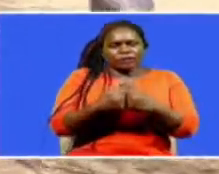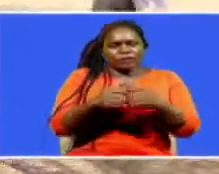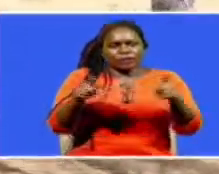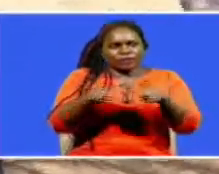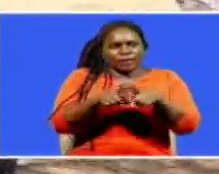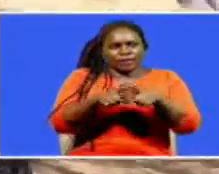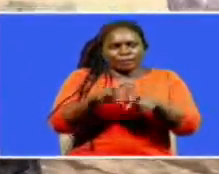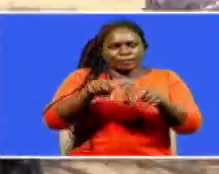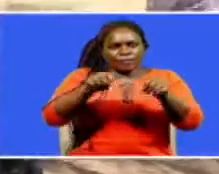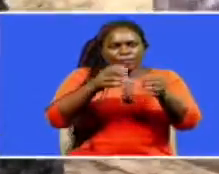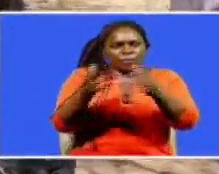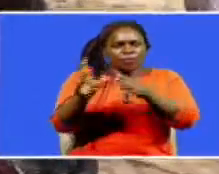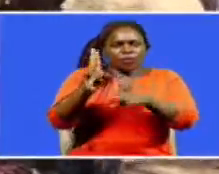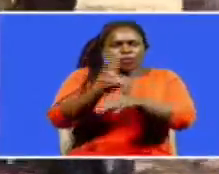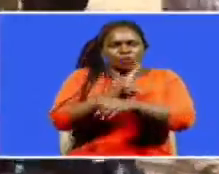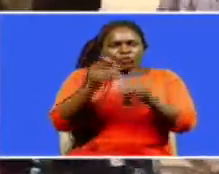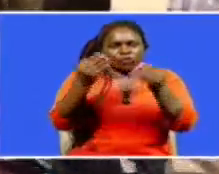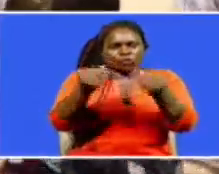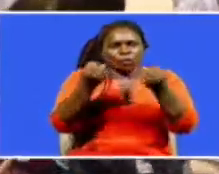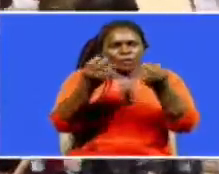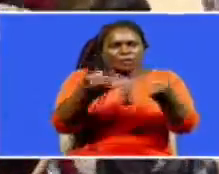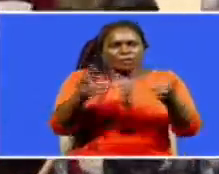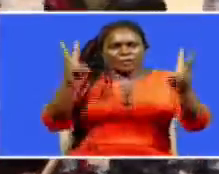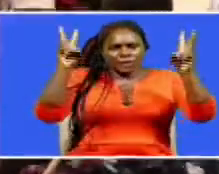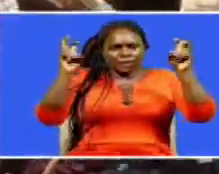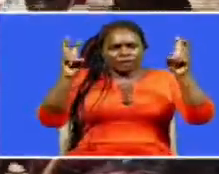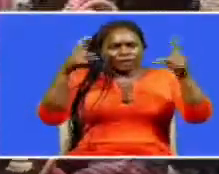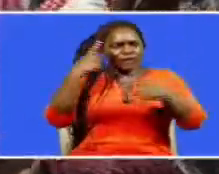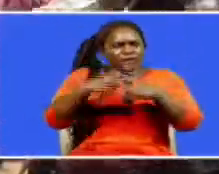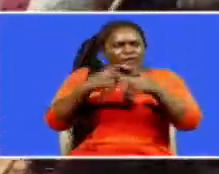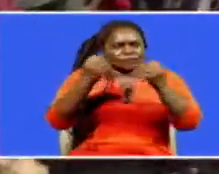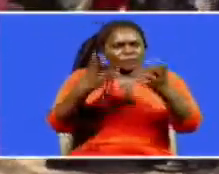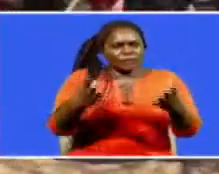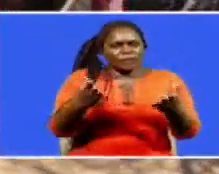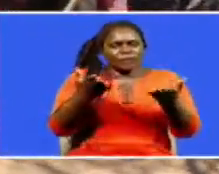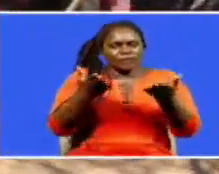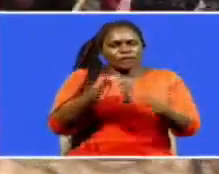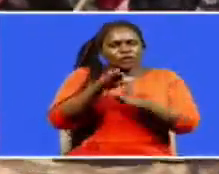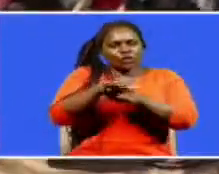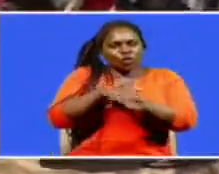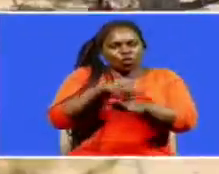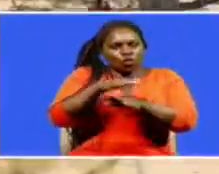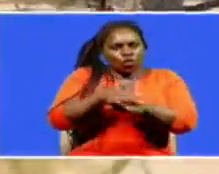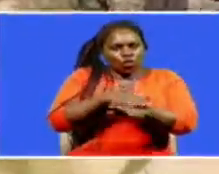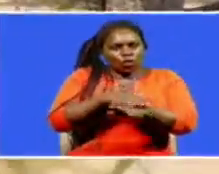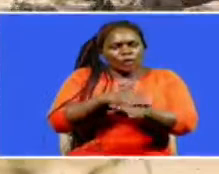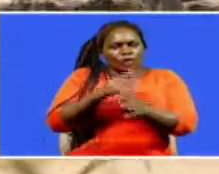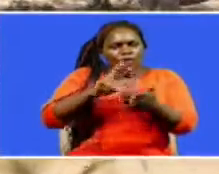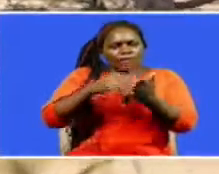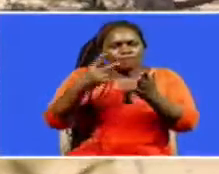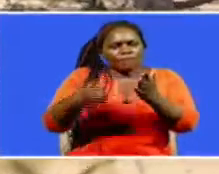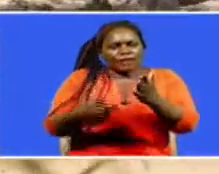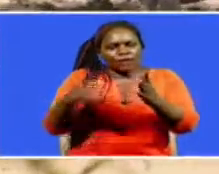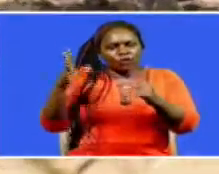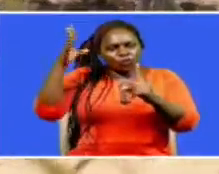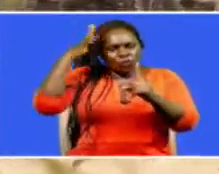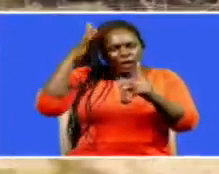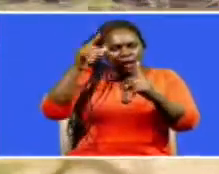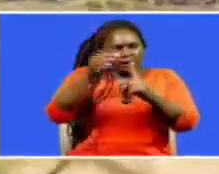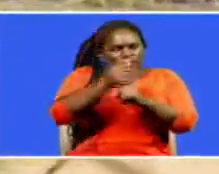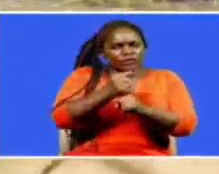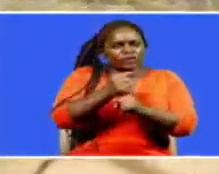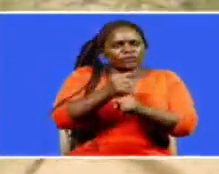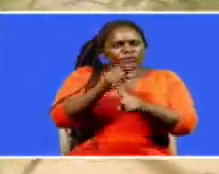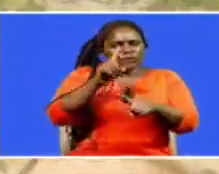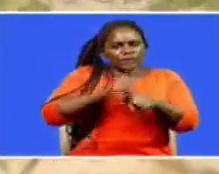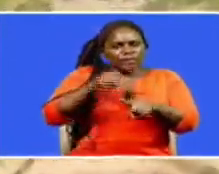Maslahi mechanism has been used to resolve most of the issues for years, it is slowly and steadily failing to achieve its intended goals in this new